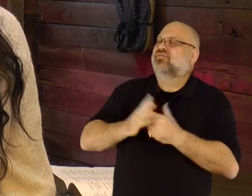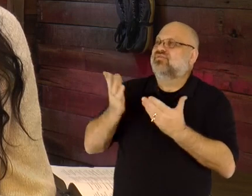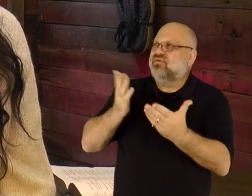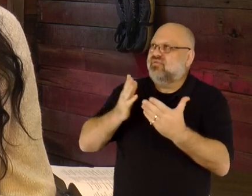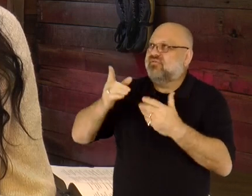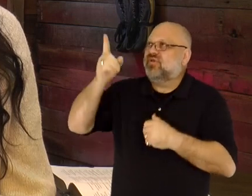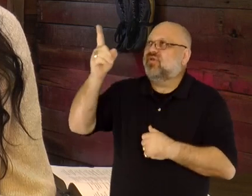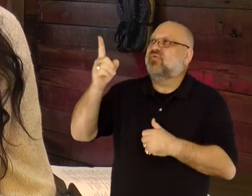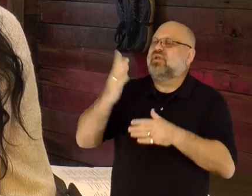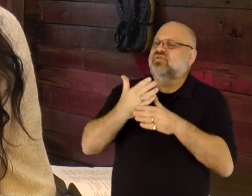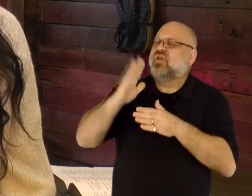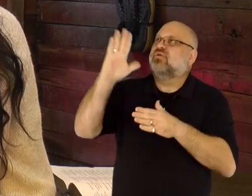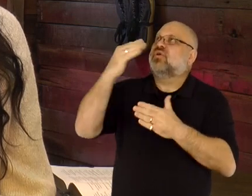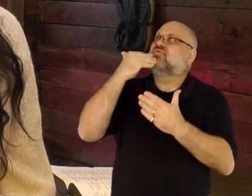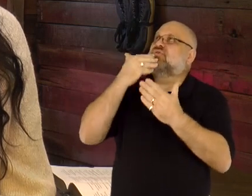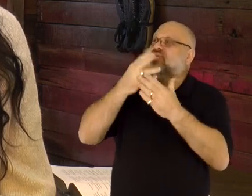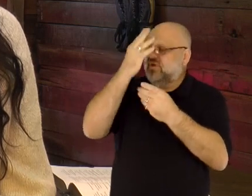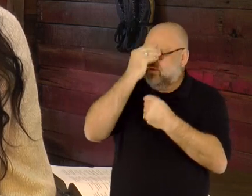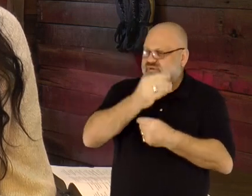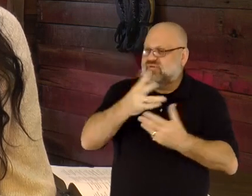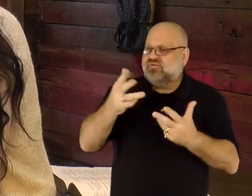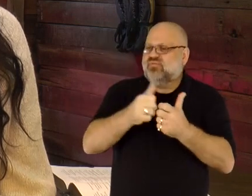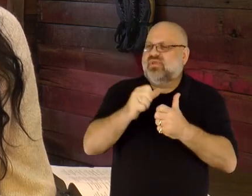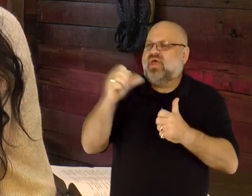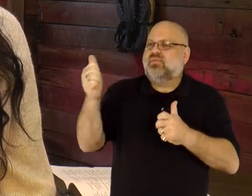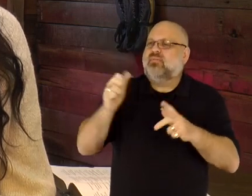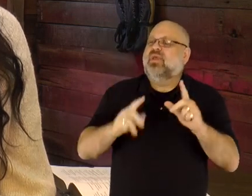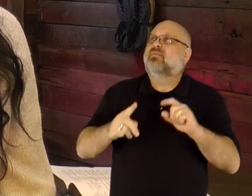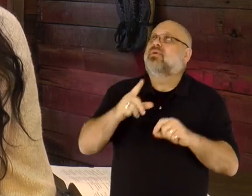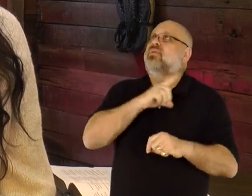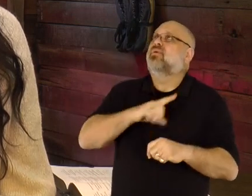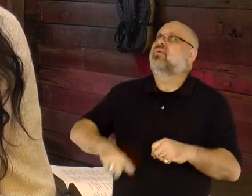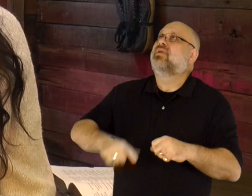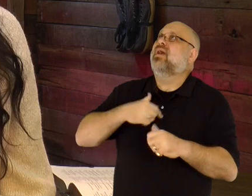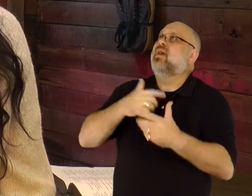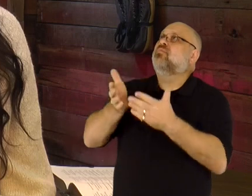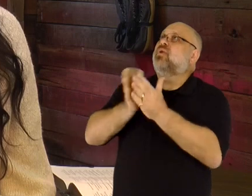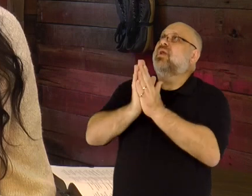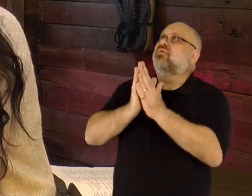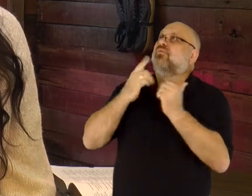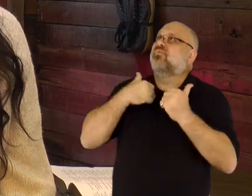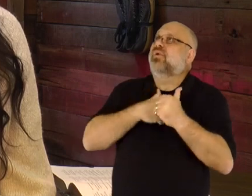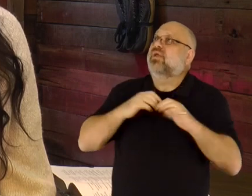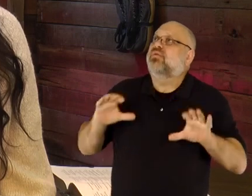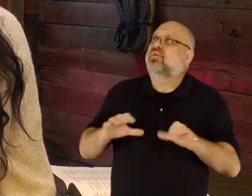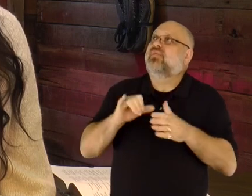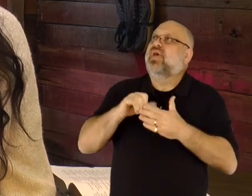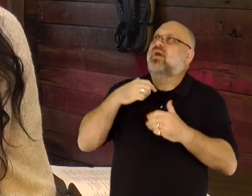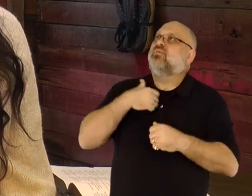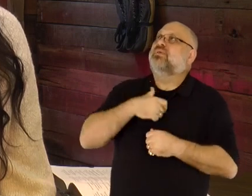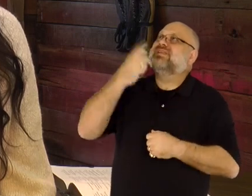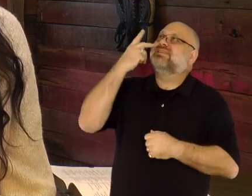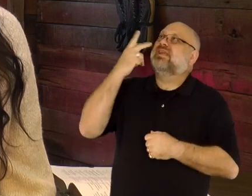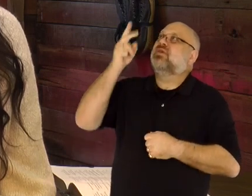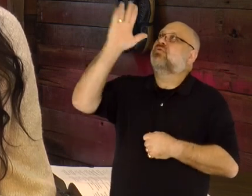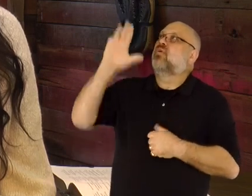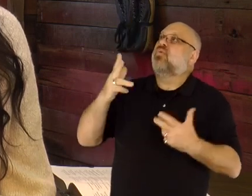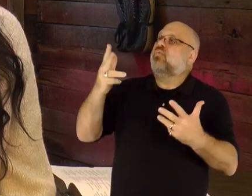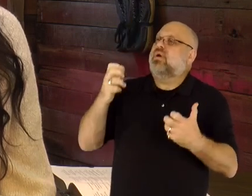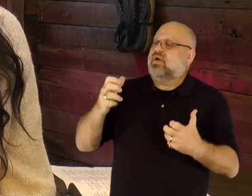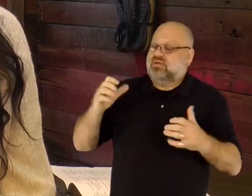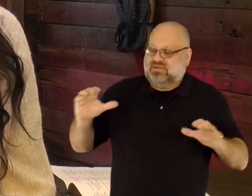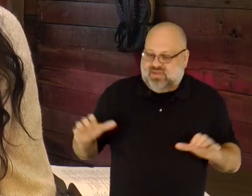serve you and share your good news with others. God, I pray that as we do that, we would see your